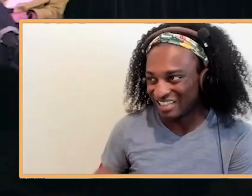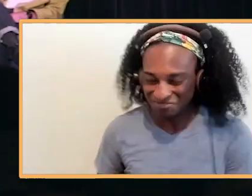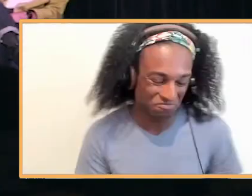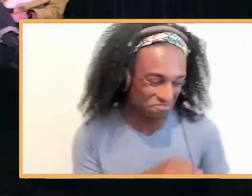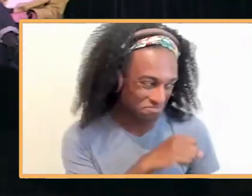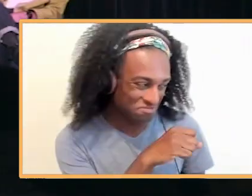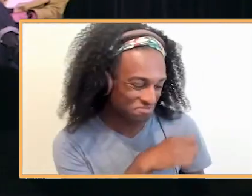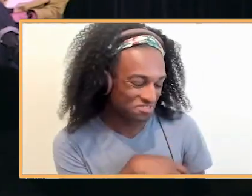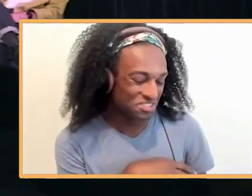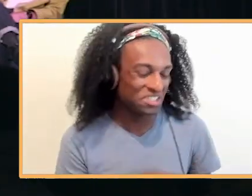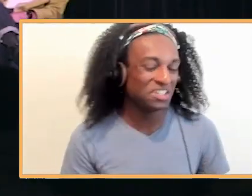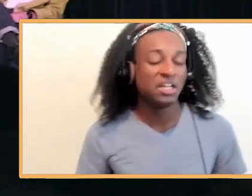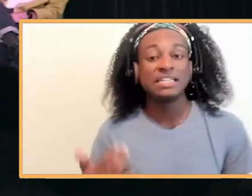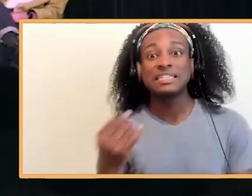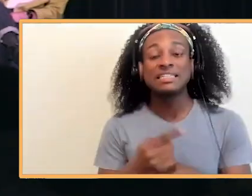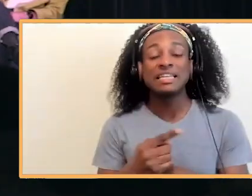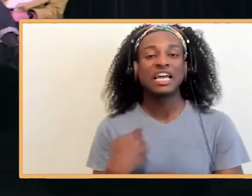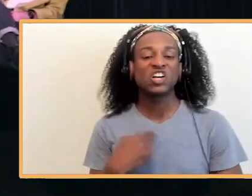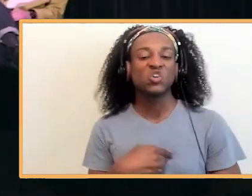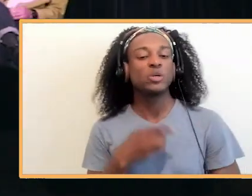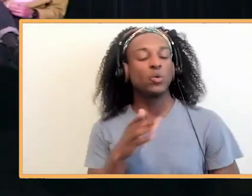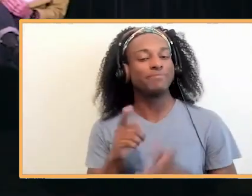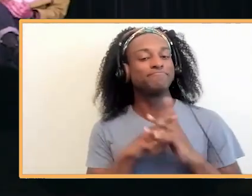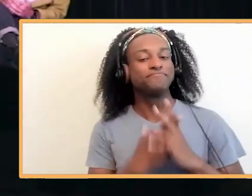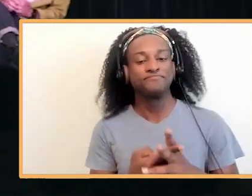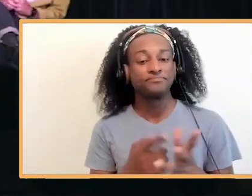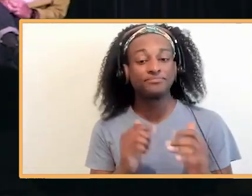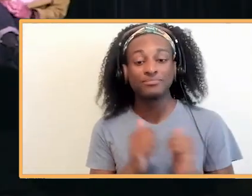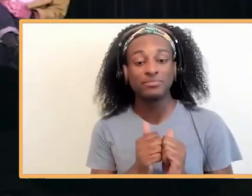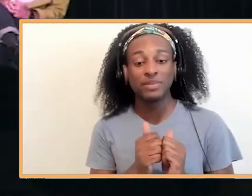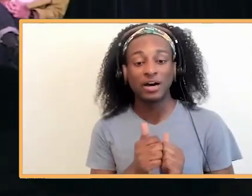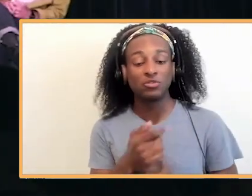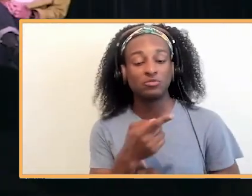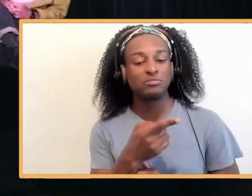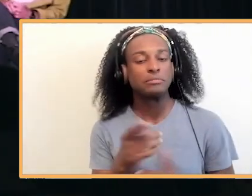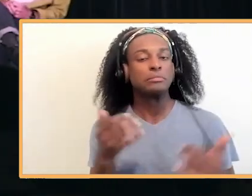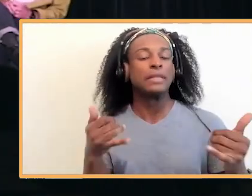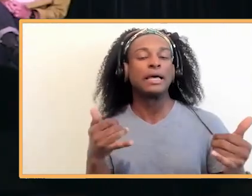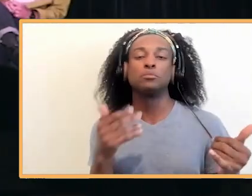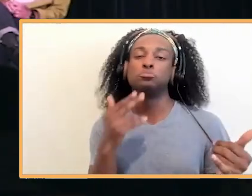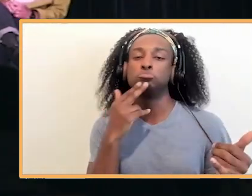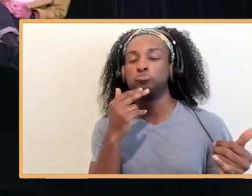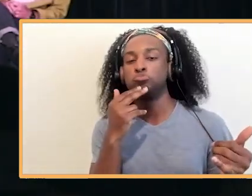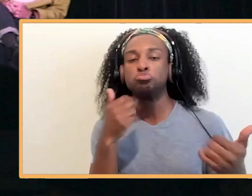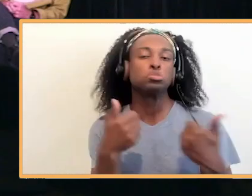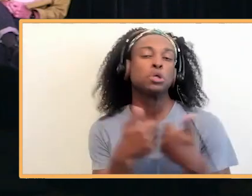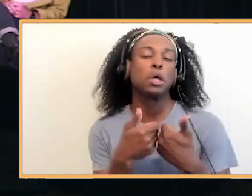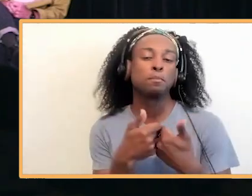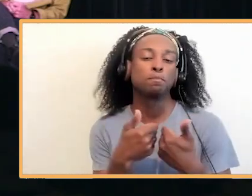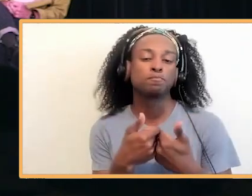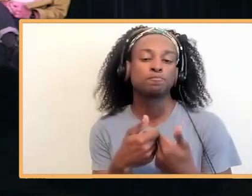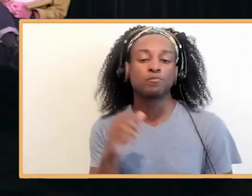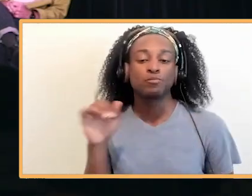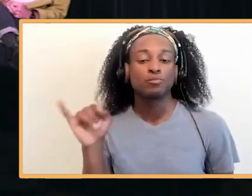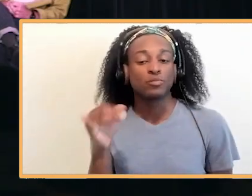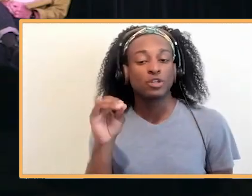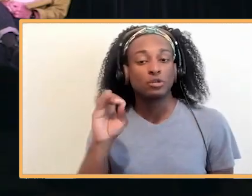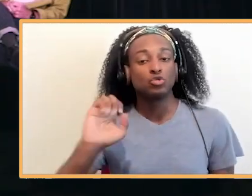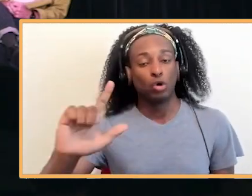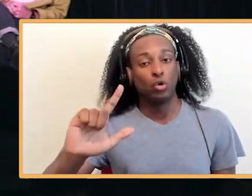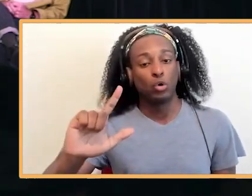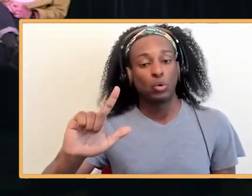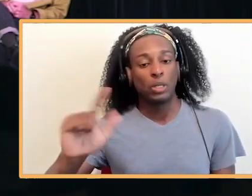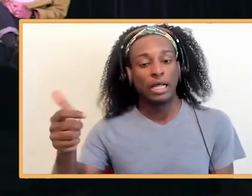today by playing this little game. So Joel helped us develop this